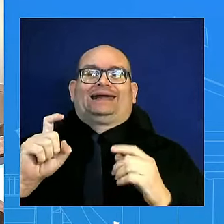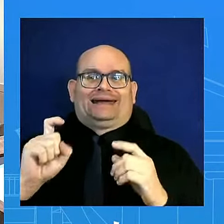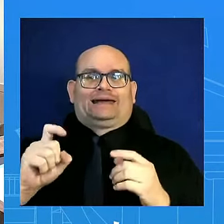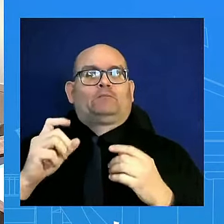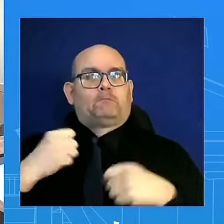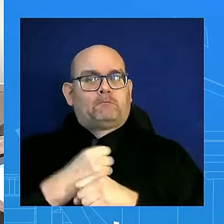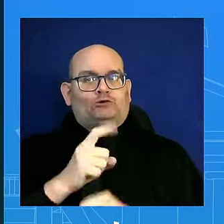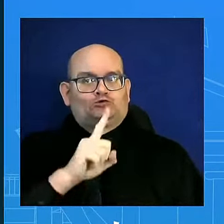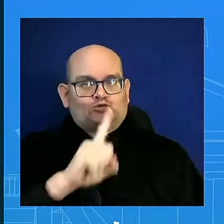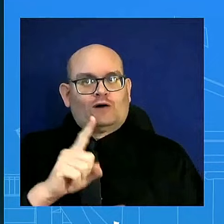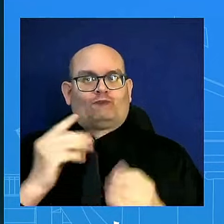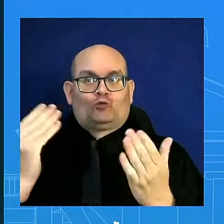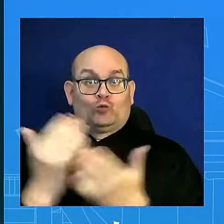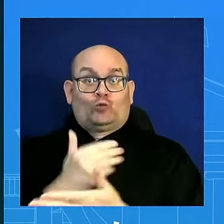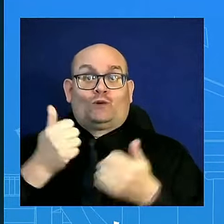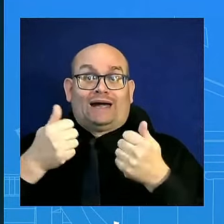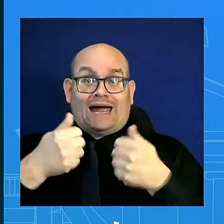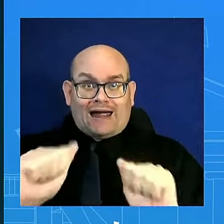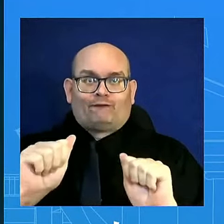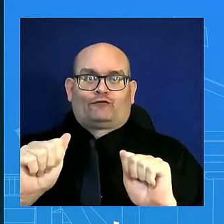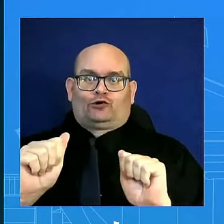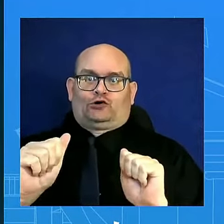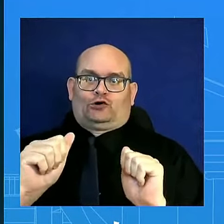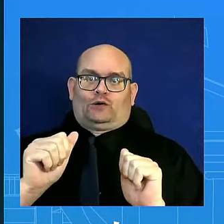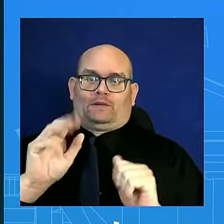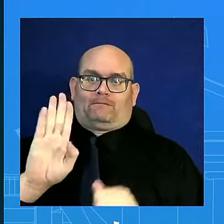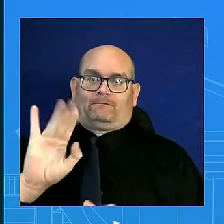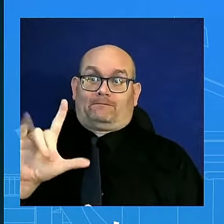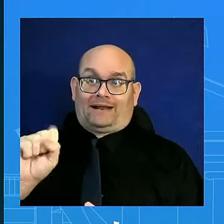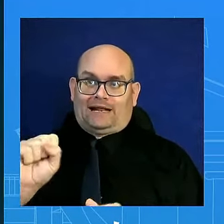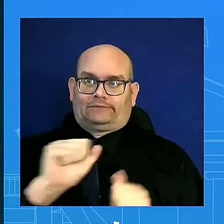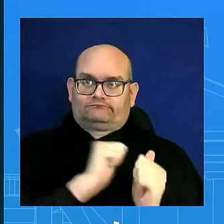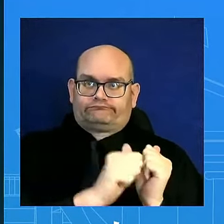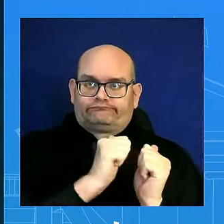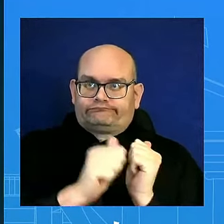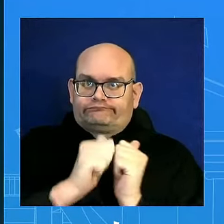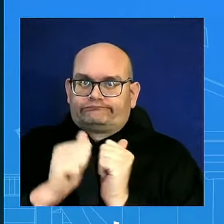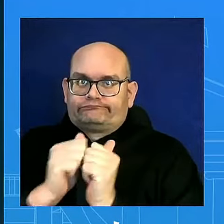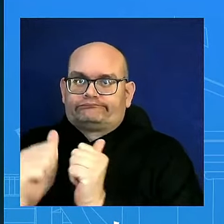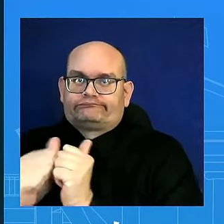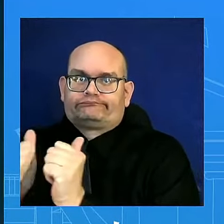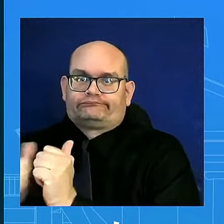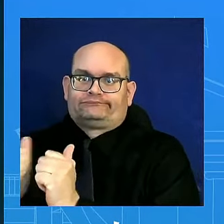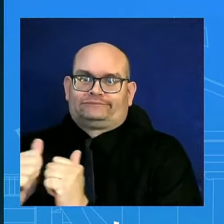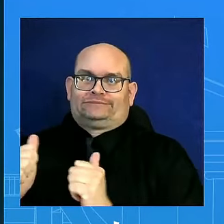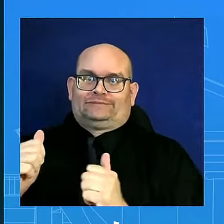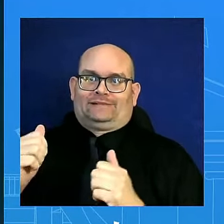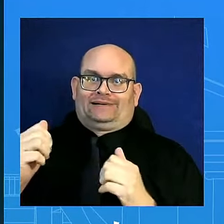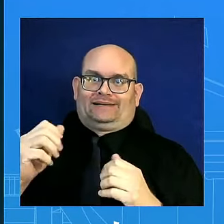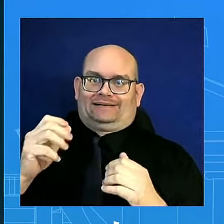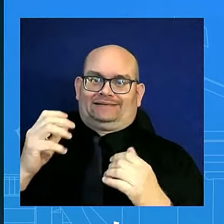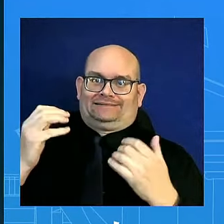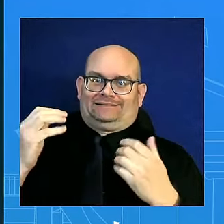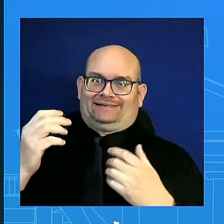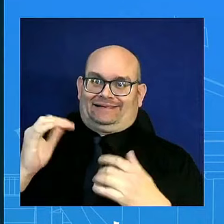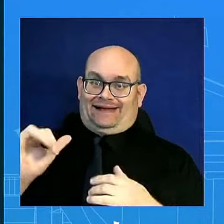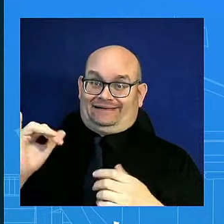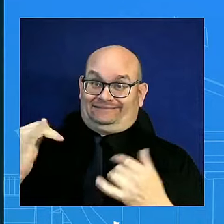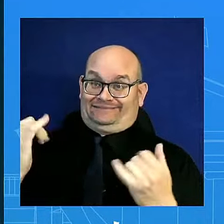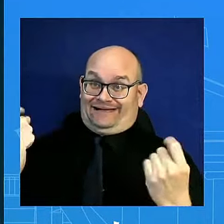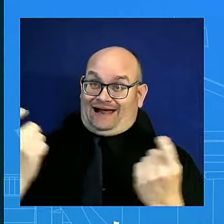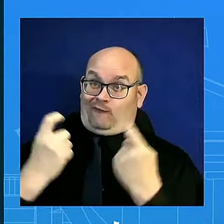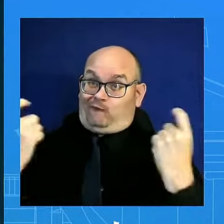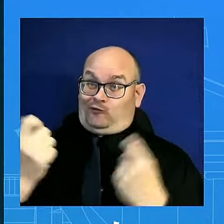you know, today is the anniversary of 1965 voting rights. I believe the vice president put out called for a day of